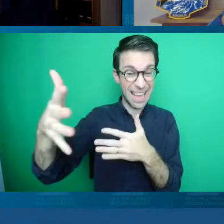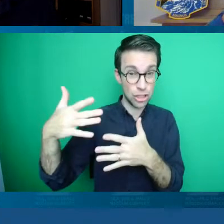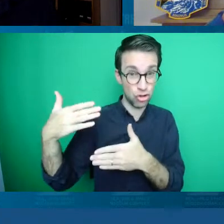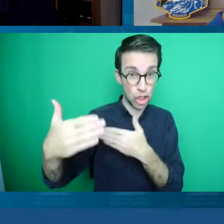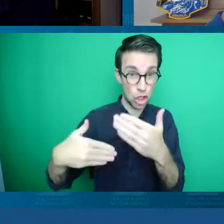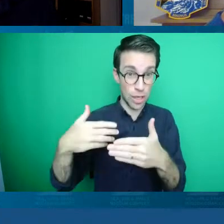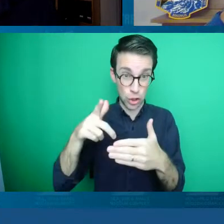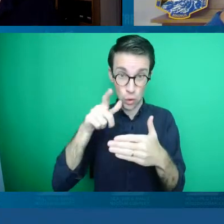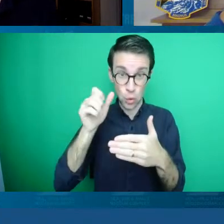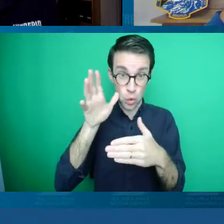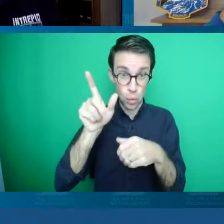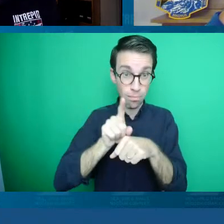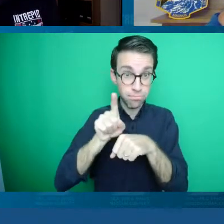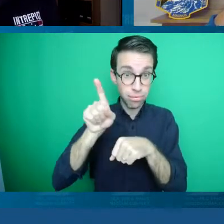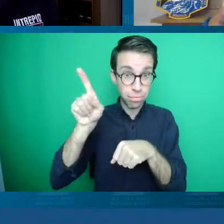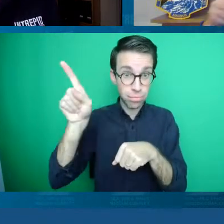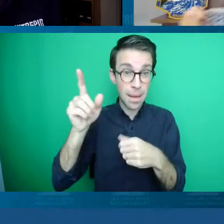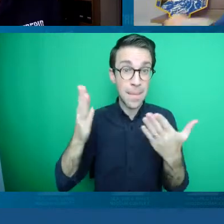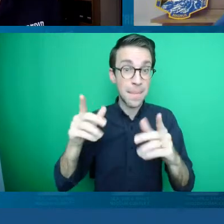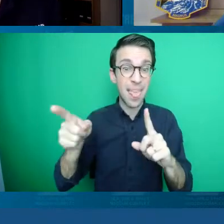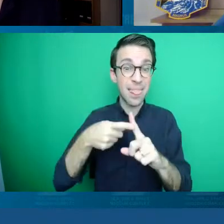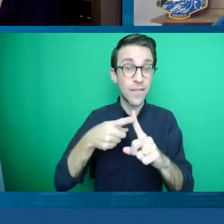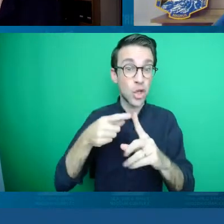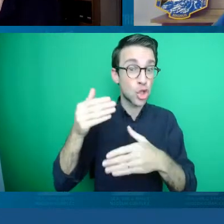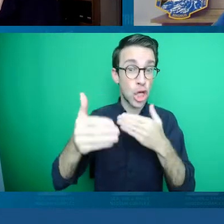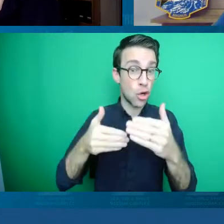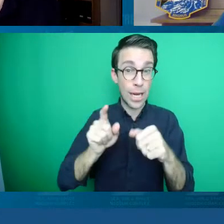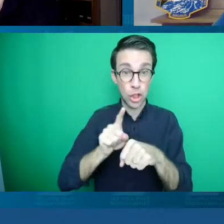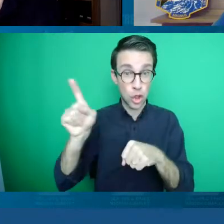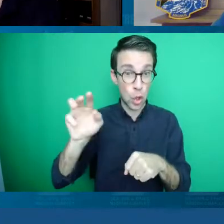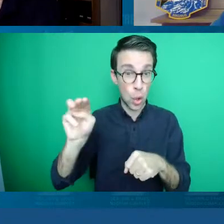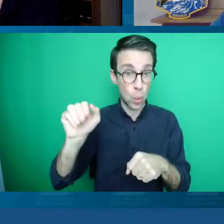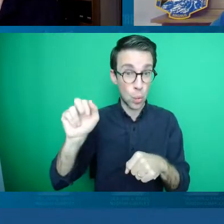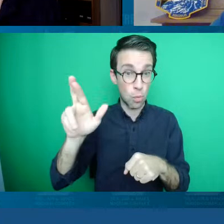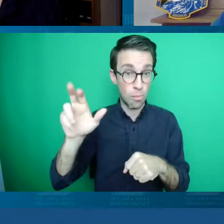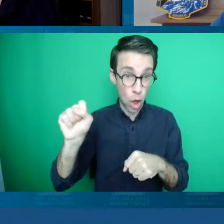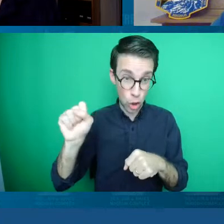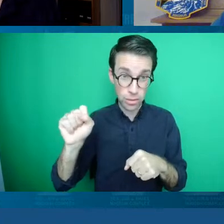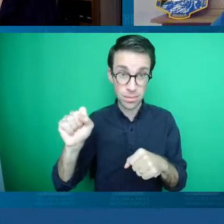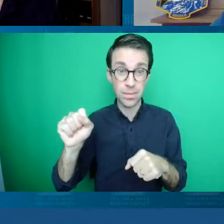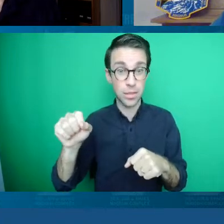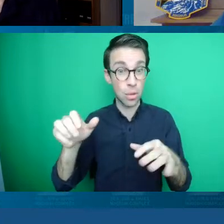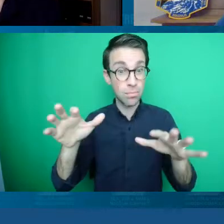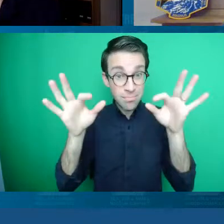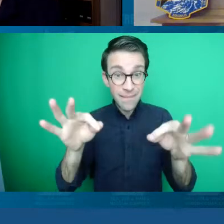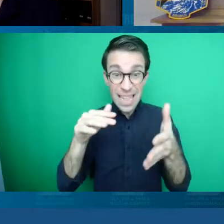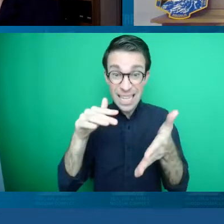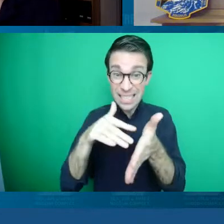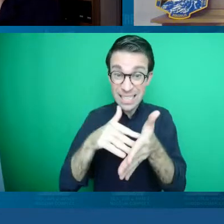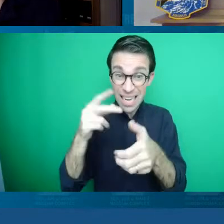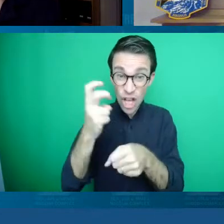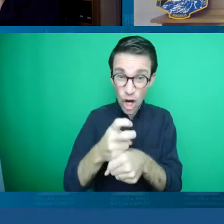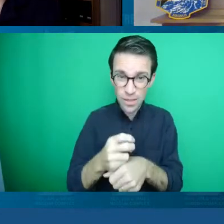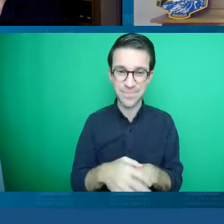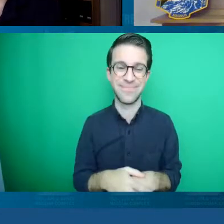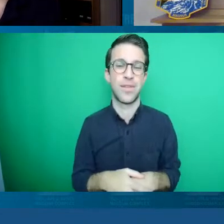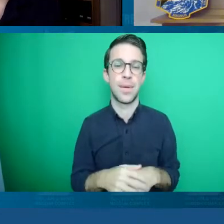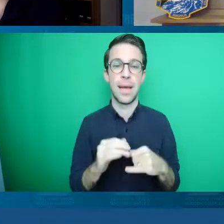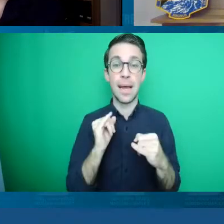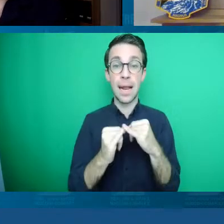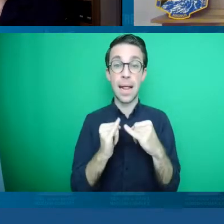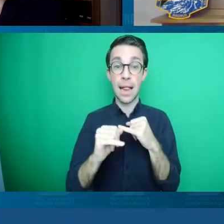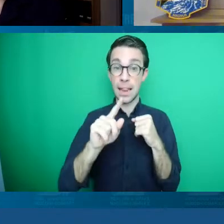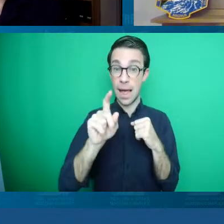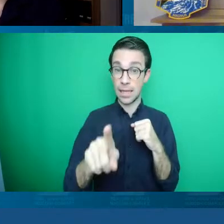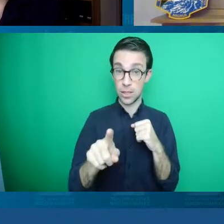there, going up to Mars even. You might be the first to step foot on Mars. Who knows? So definitely study hard. And last question for you, if you